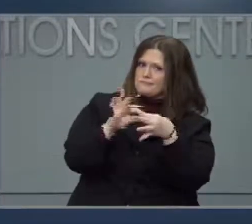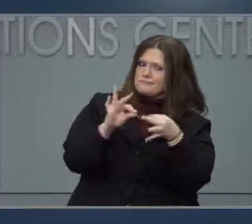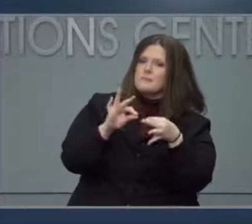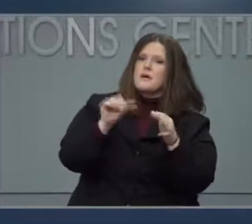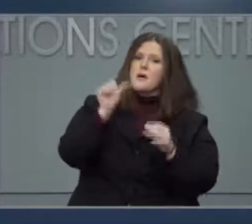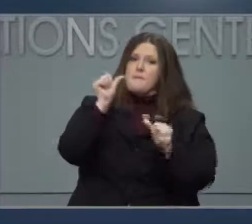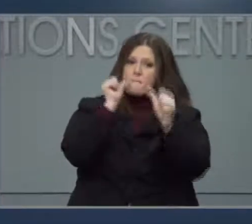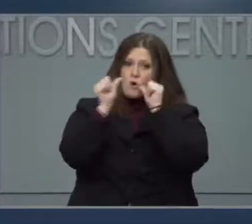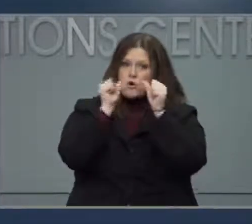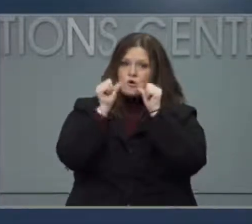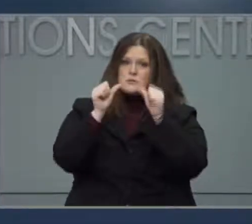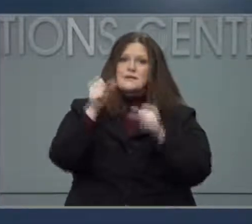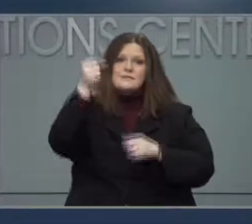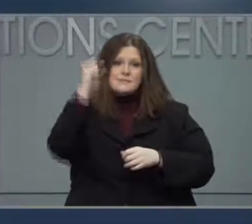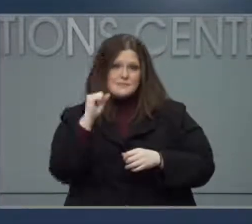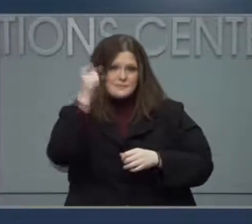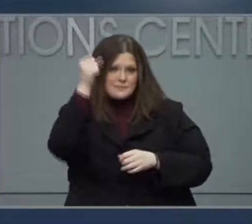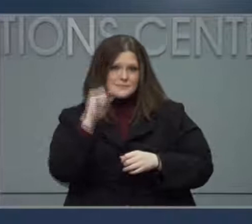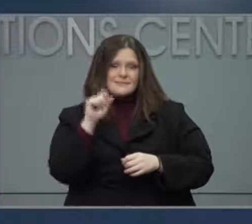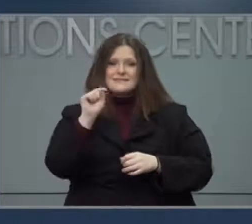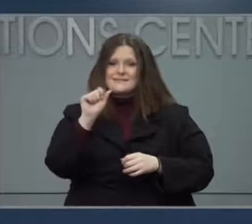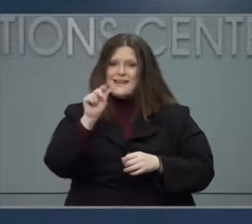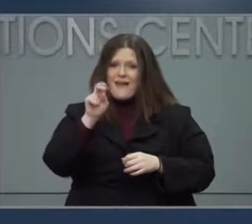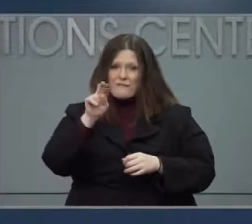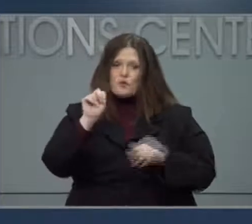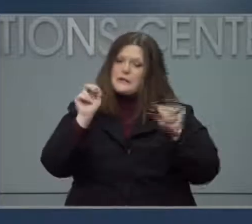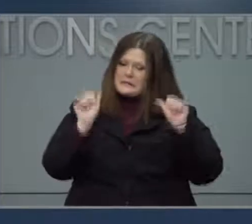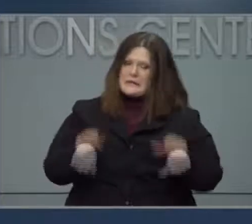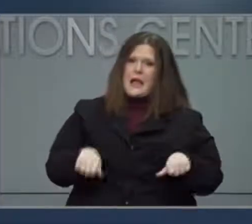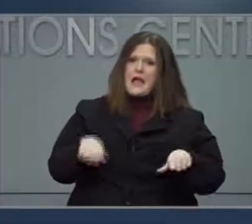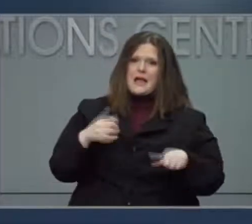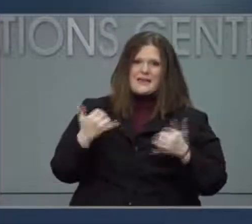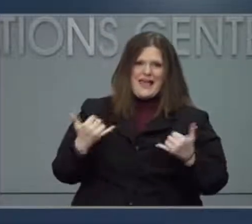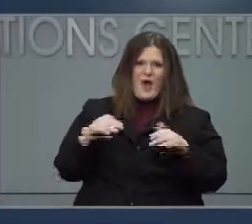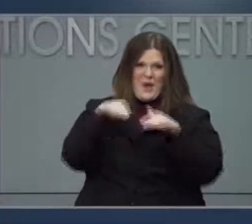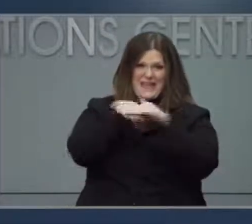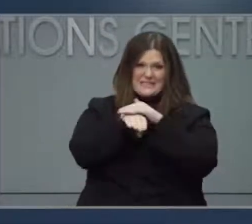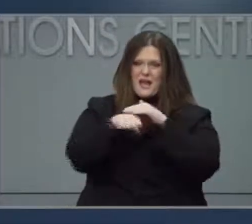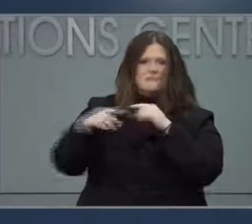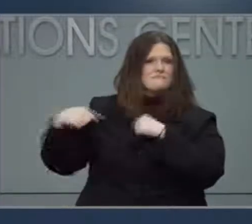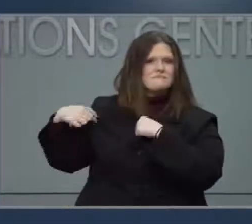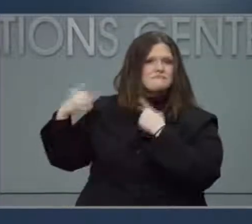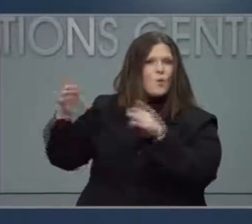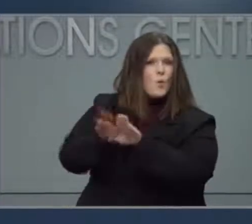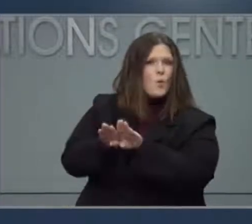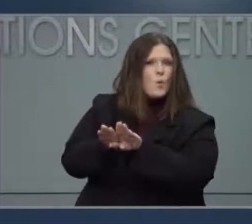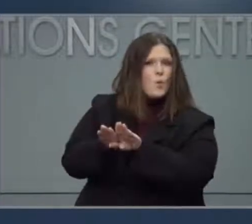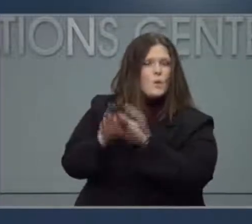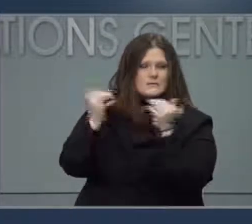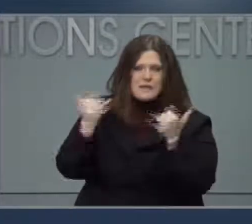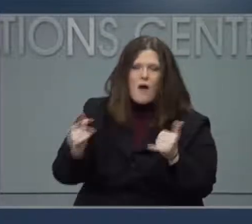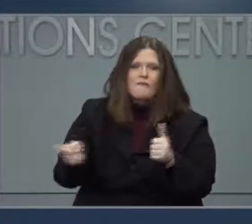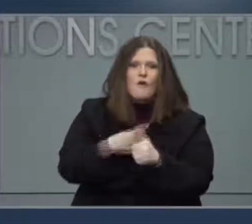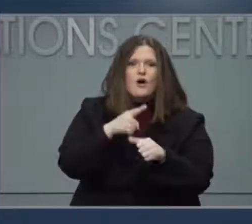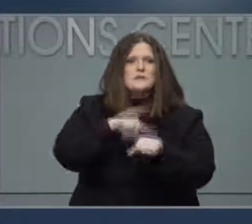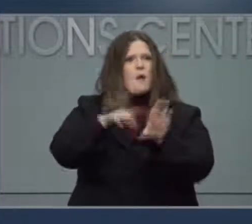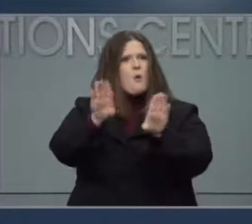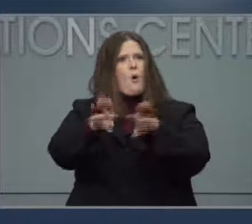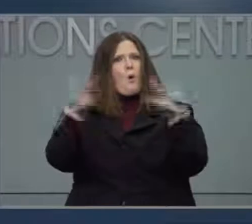open indoors for the first time since near the beginning of the pandemic. Capacity indoors is